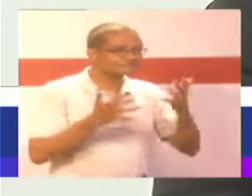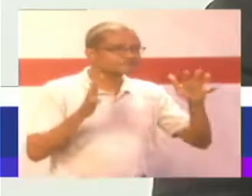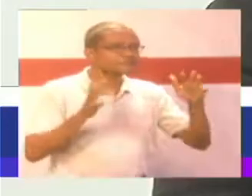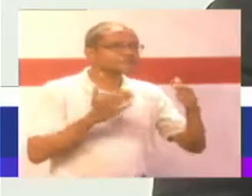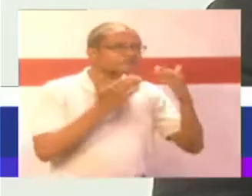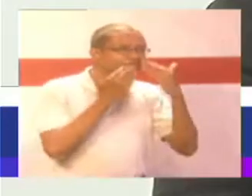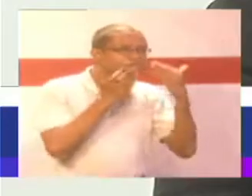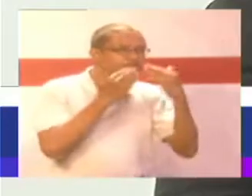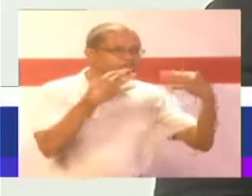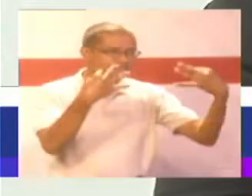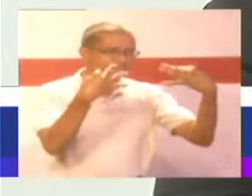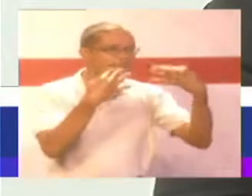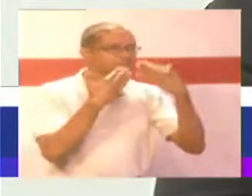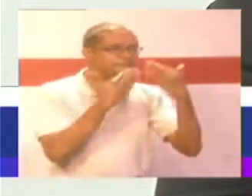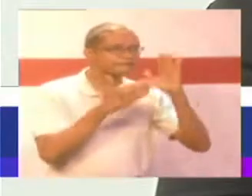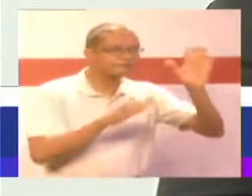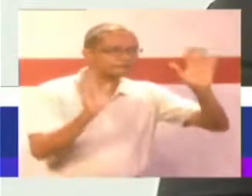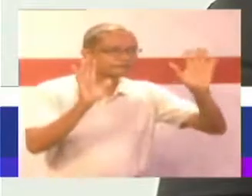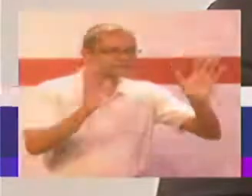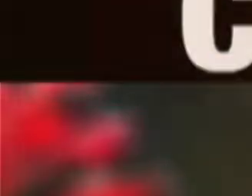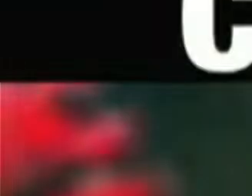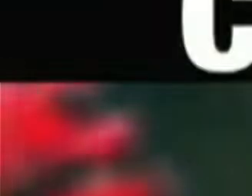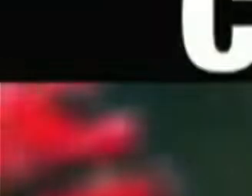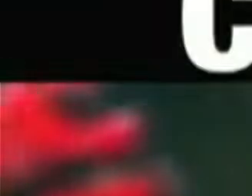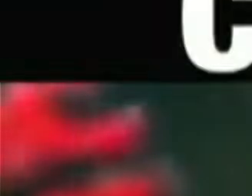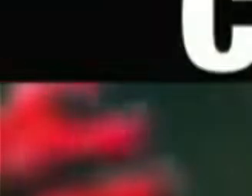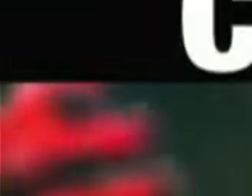you for viewing. Goodbye.